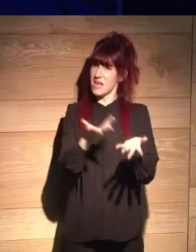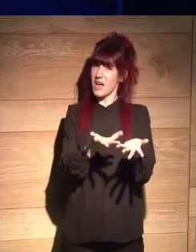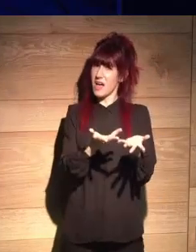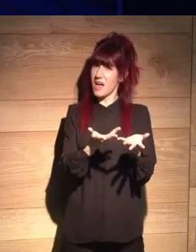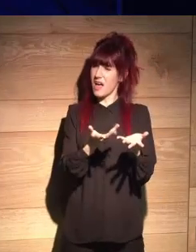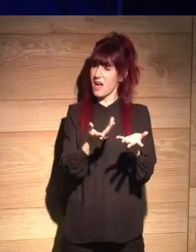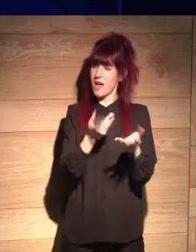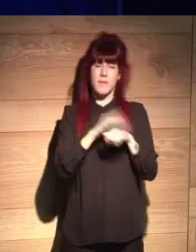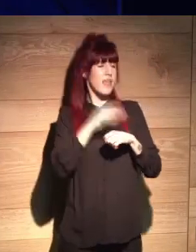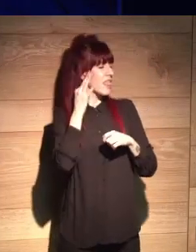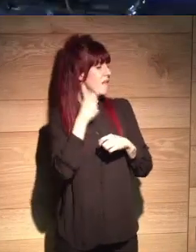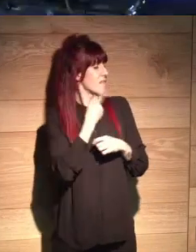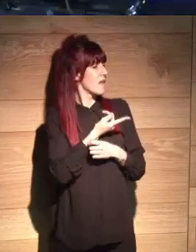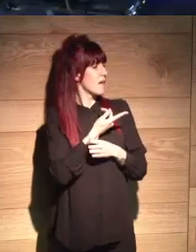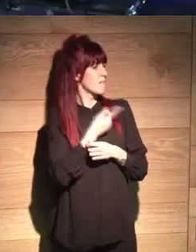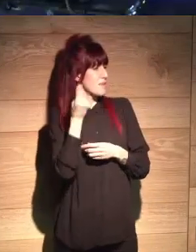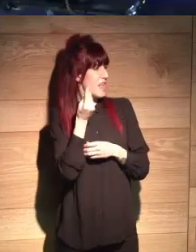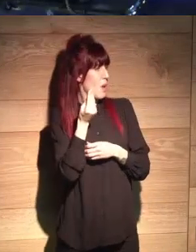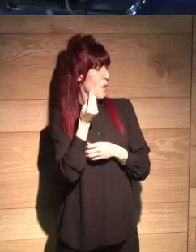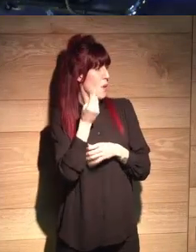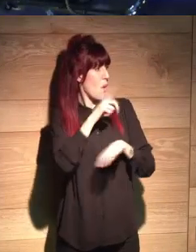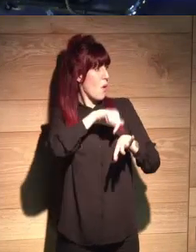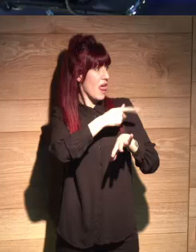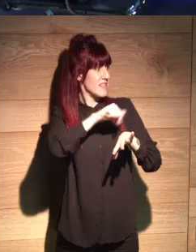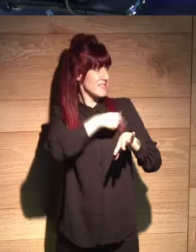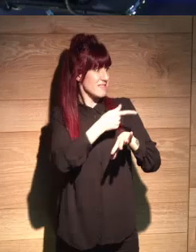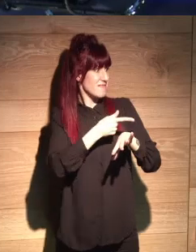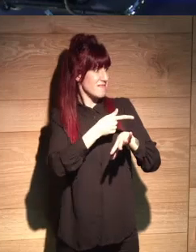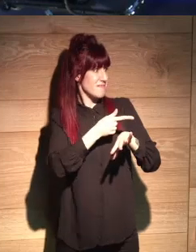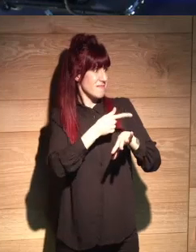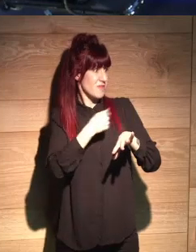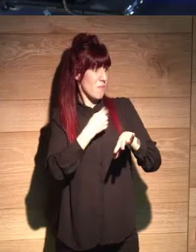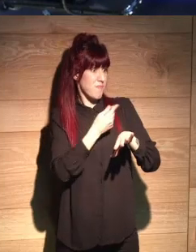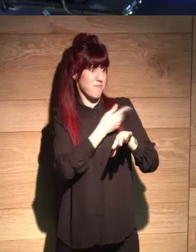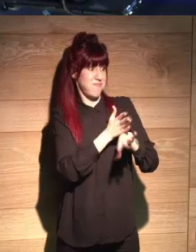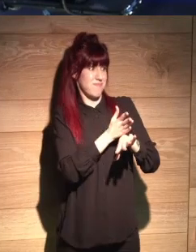I was realizing what is happening. Think about it. How many hours do I work more